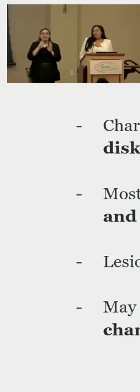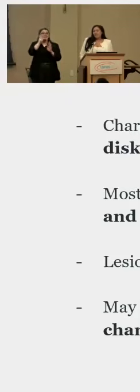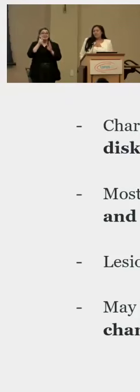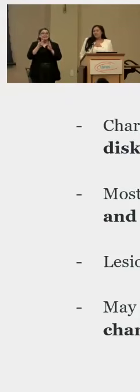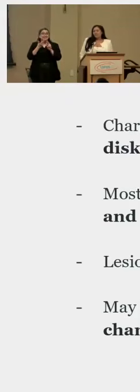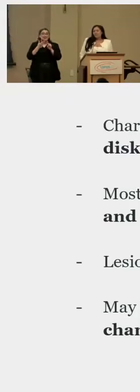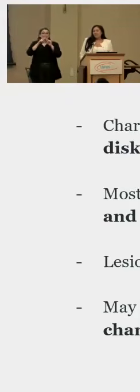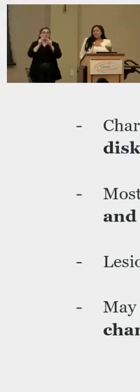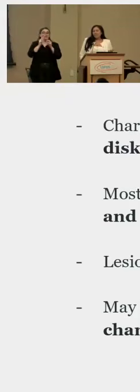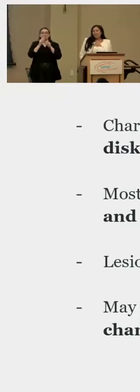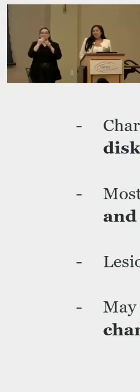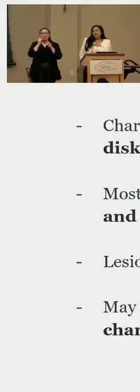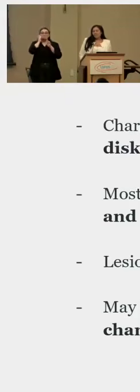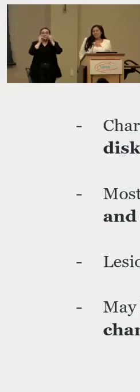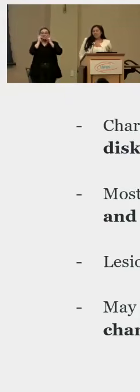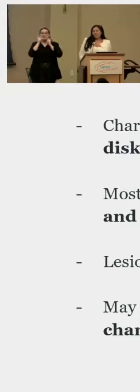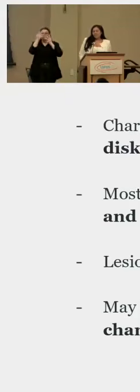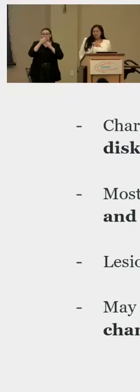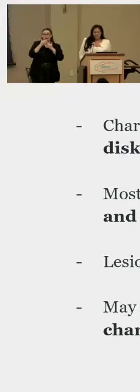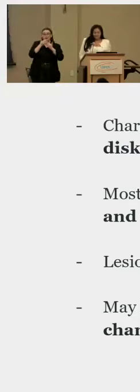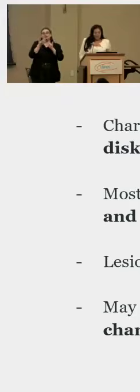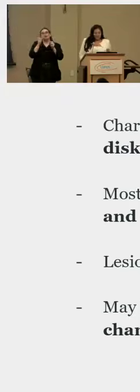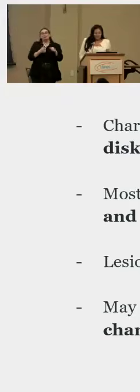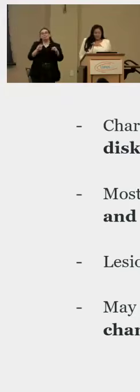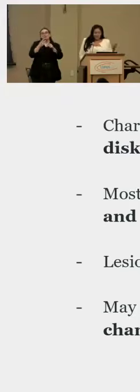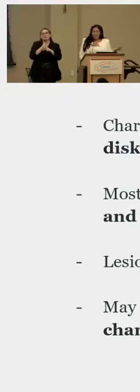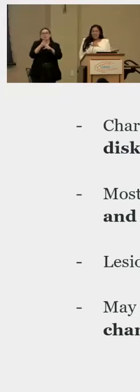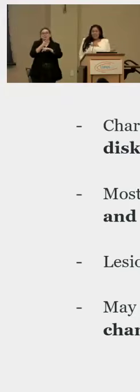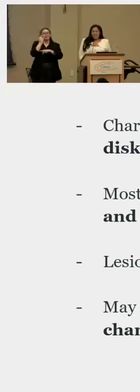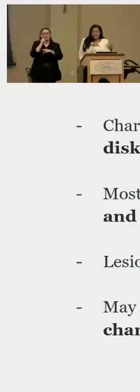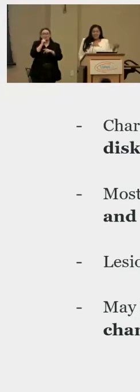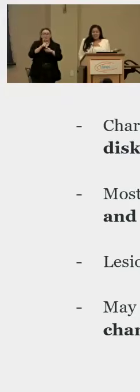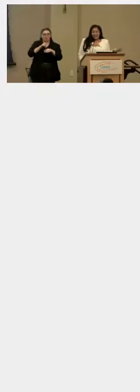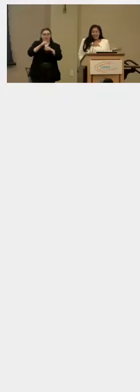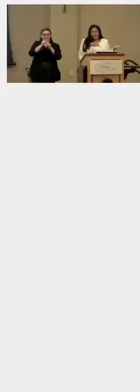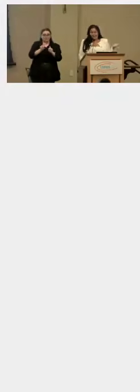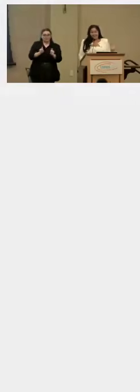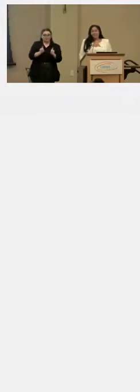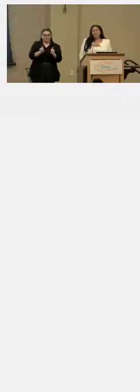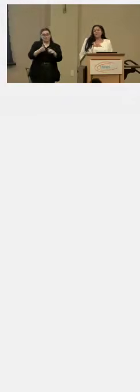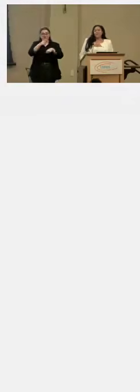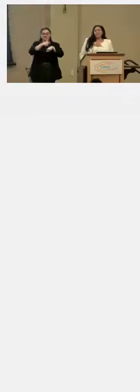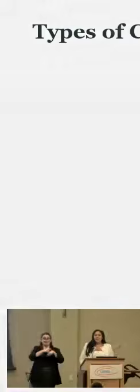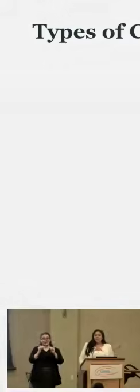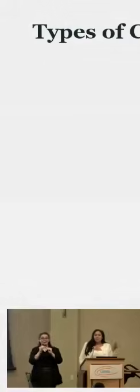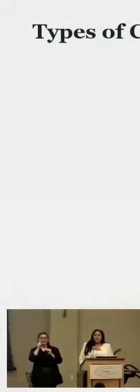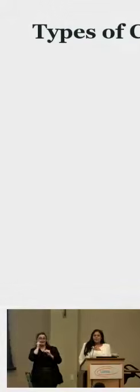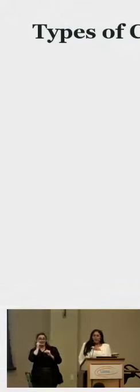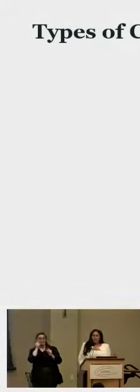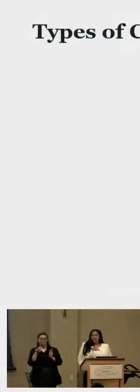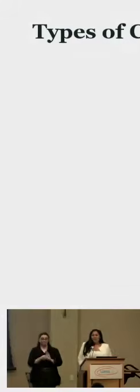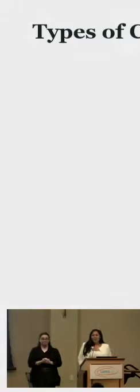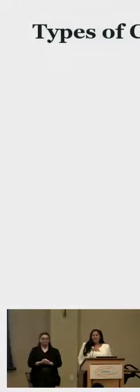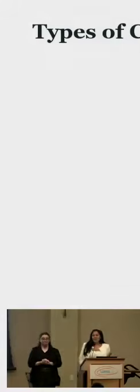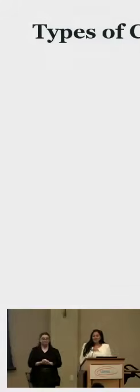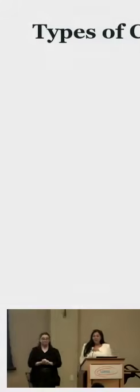is almost unavoidable, especially if not detected early. So I always say, time is skin. We